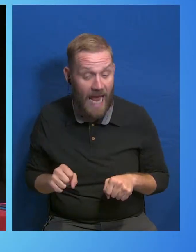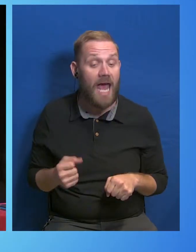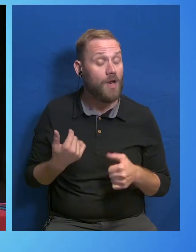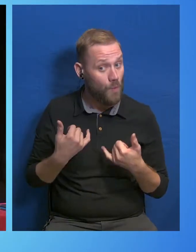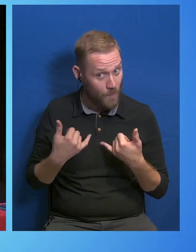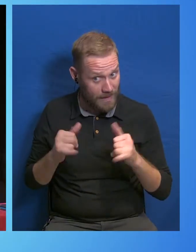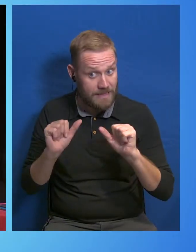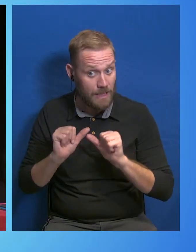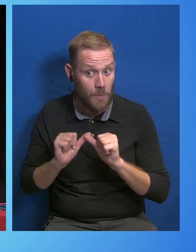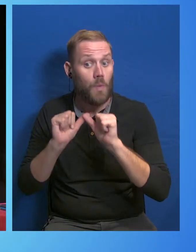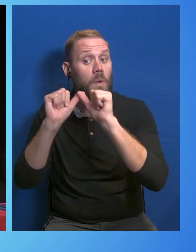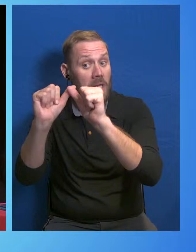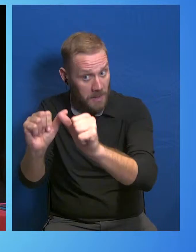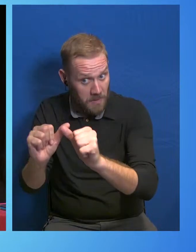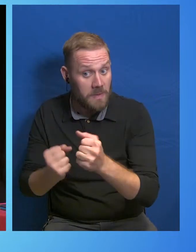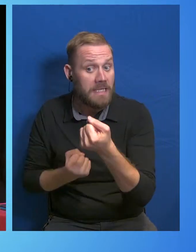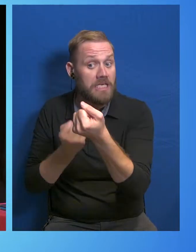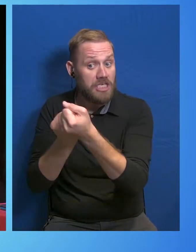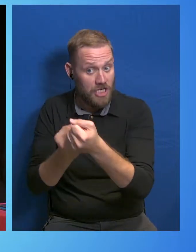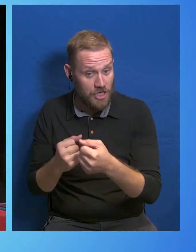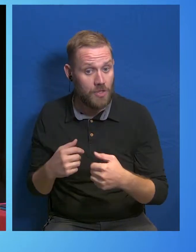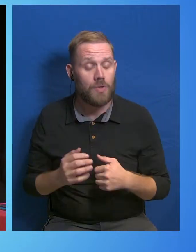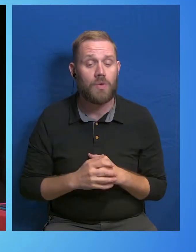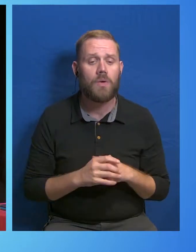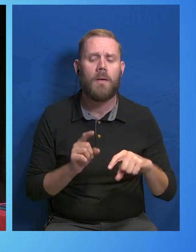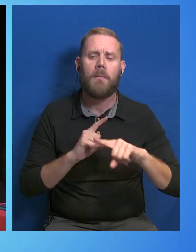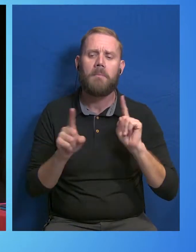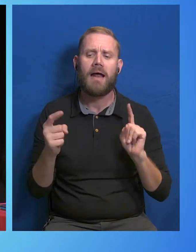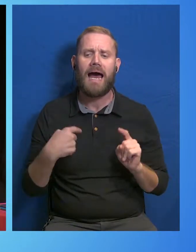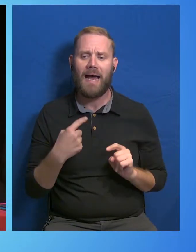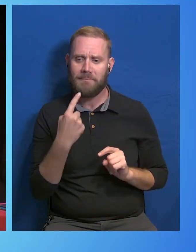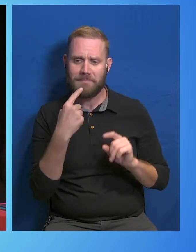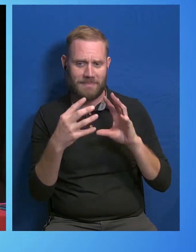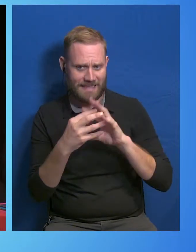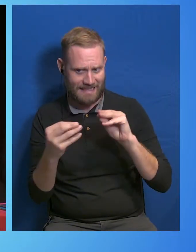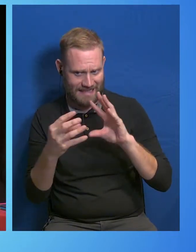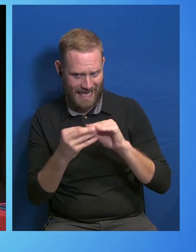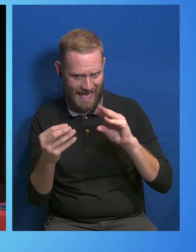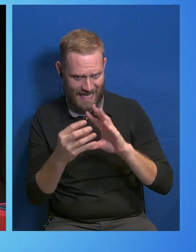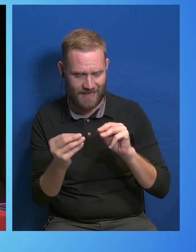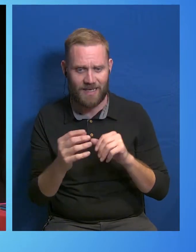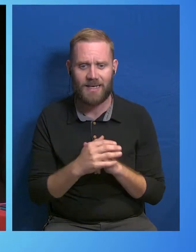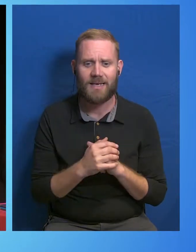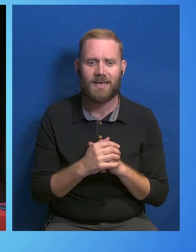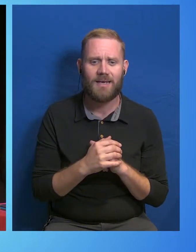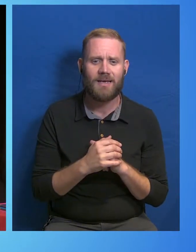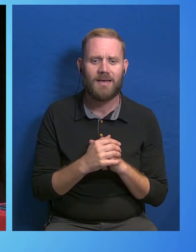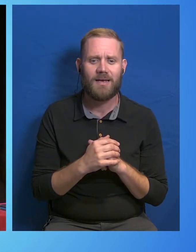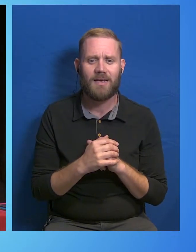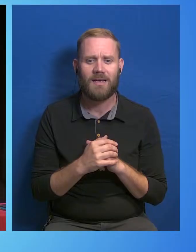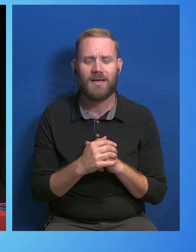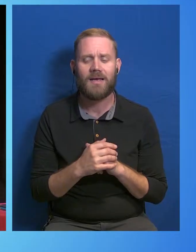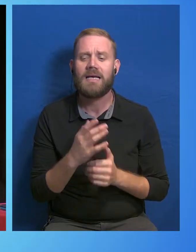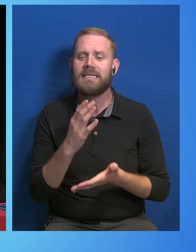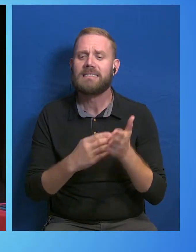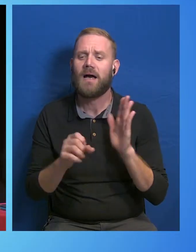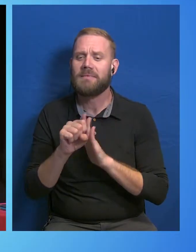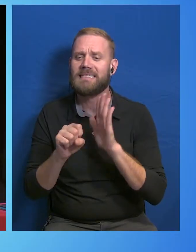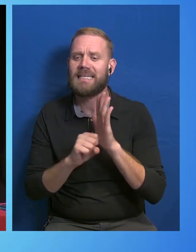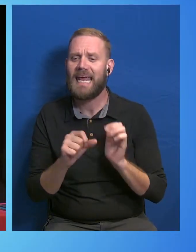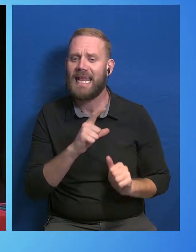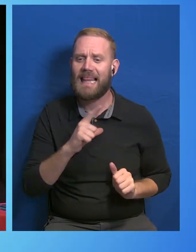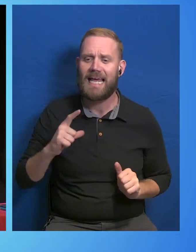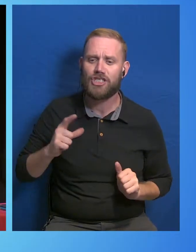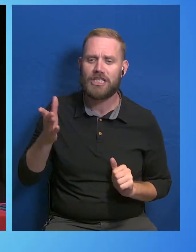will continue to do that. I'm just saying that some state